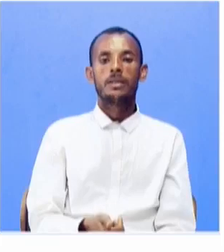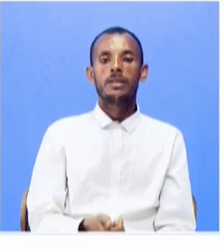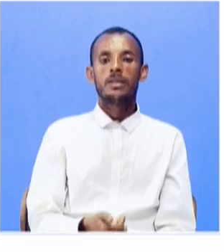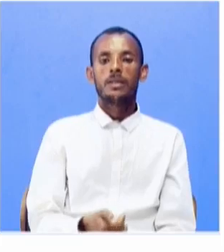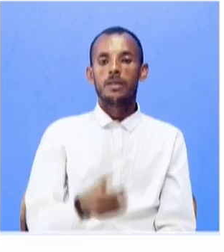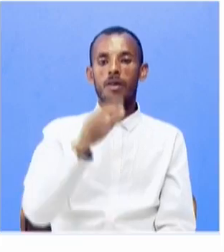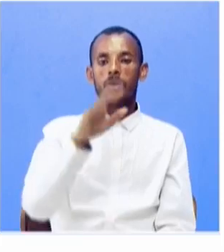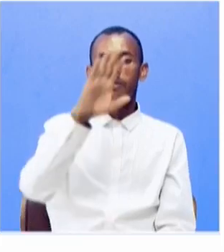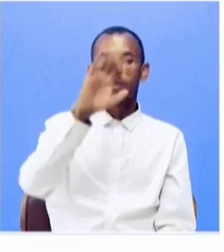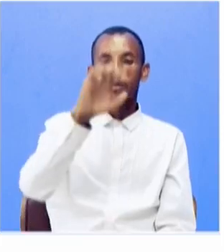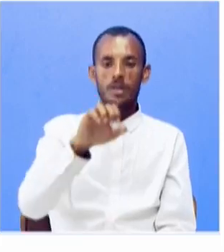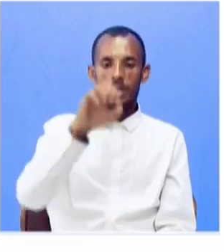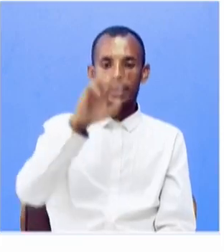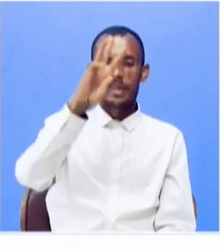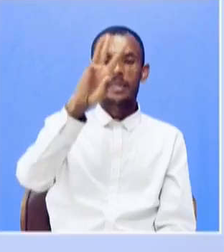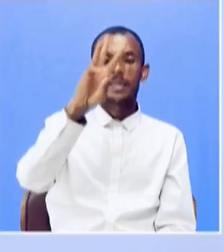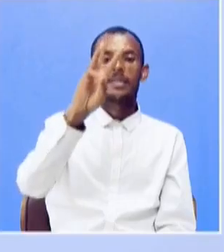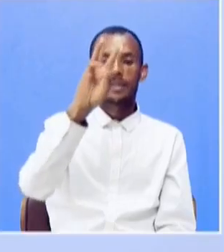46.